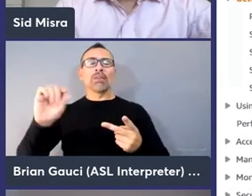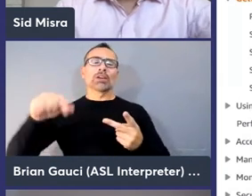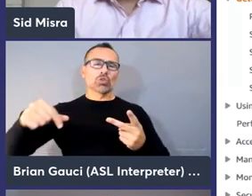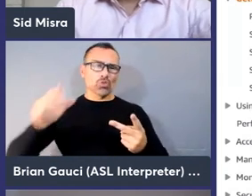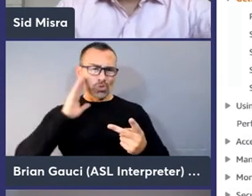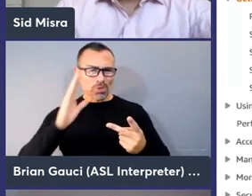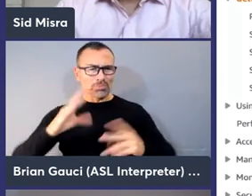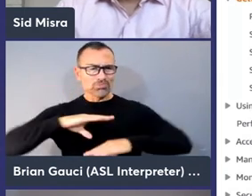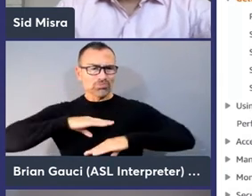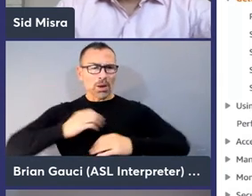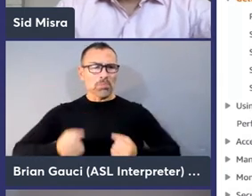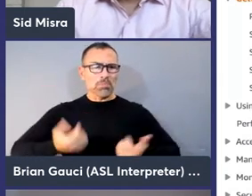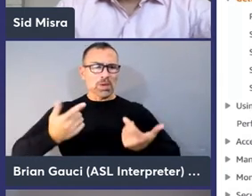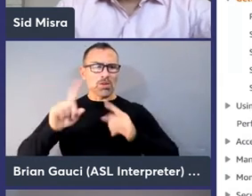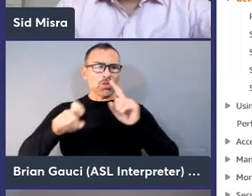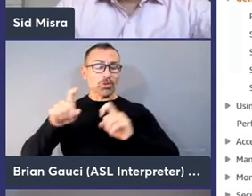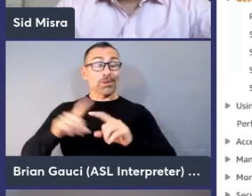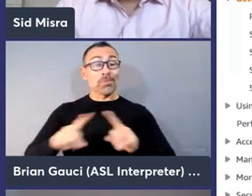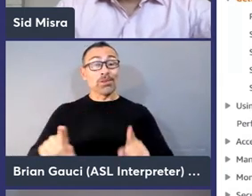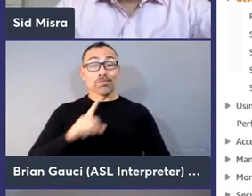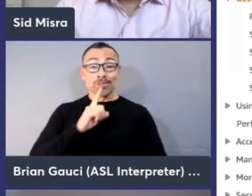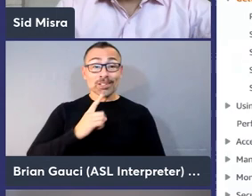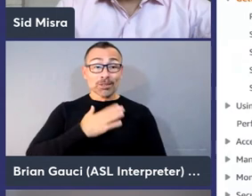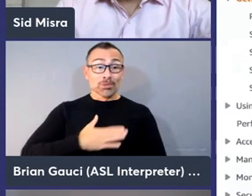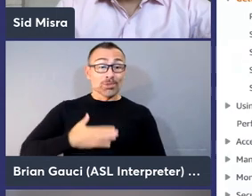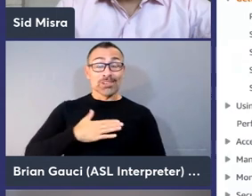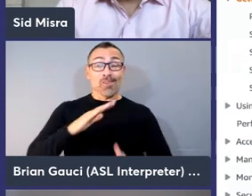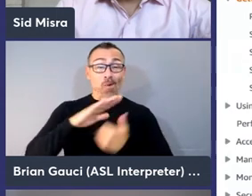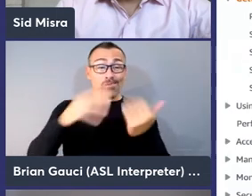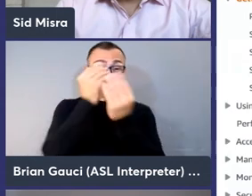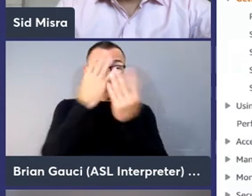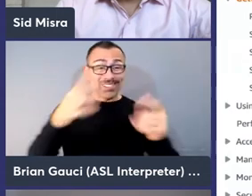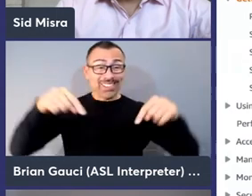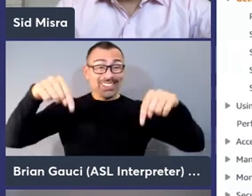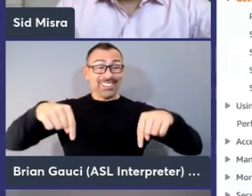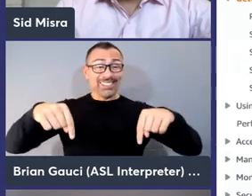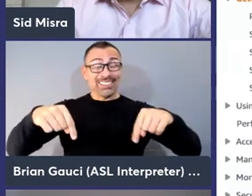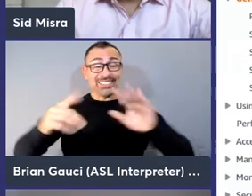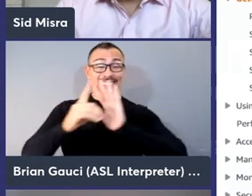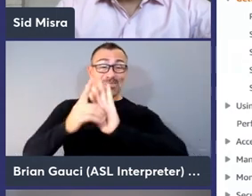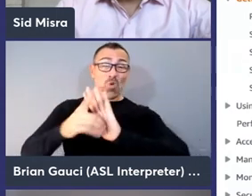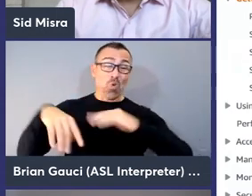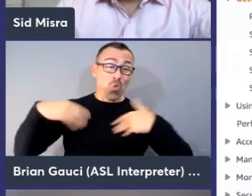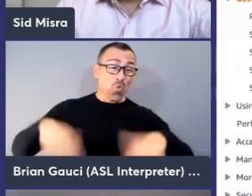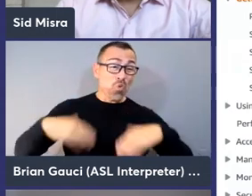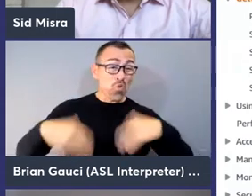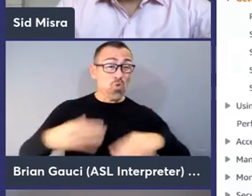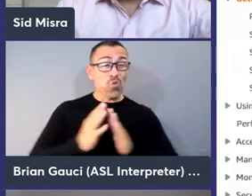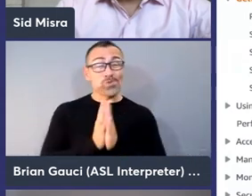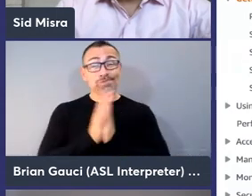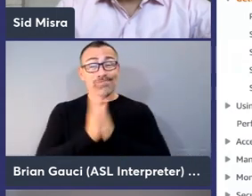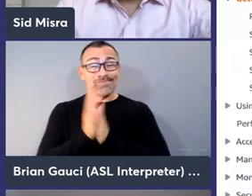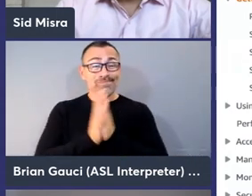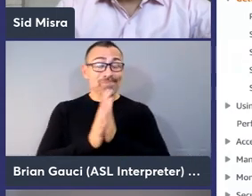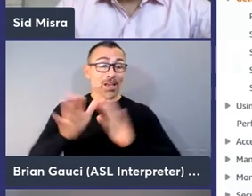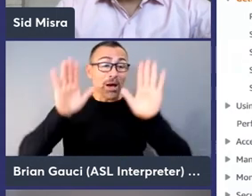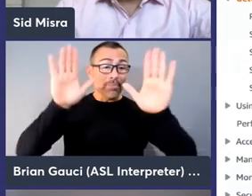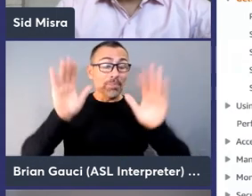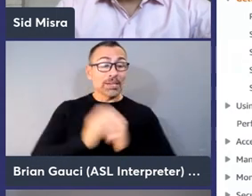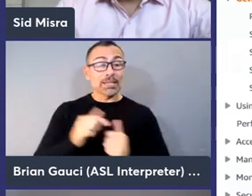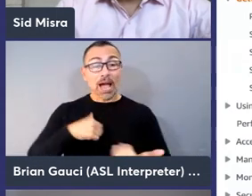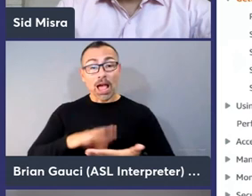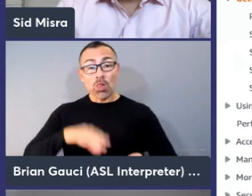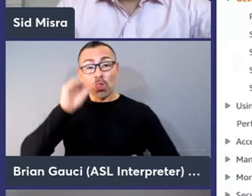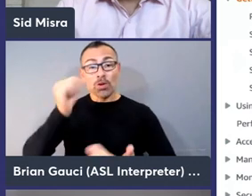But hey, we really appreciate all the info. This was an amazing demo. I know I learned a couple things. NFS version